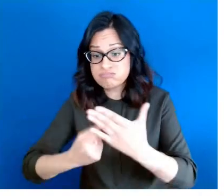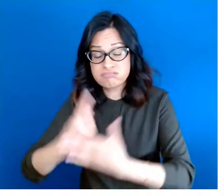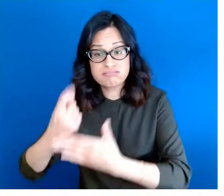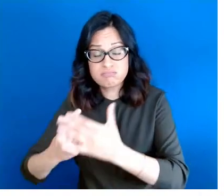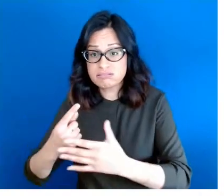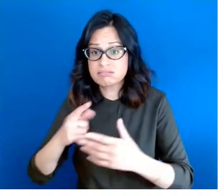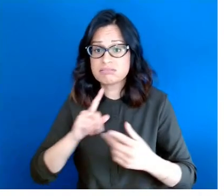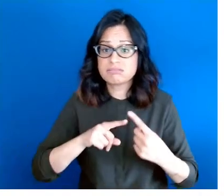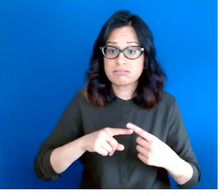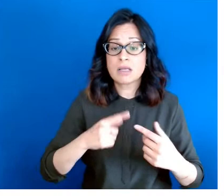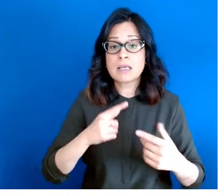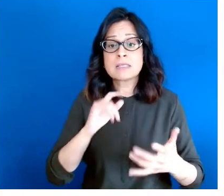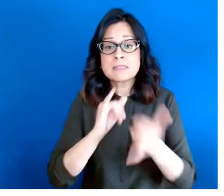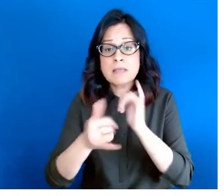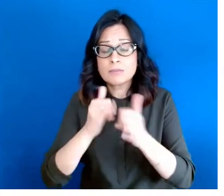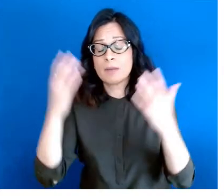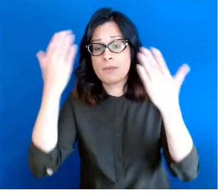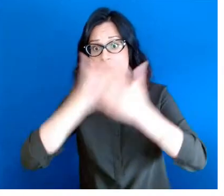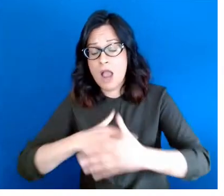at night.